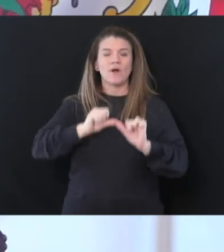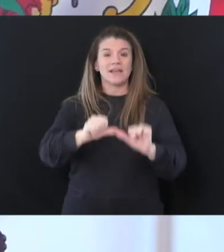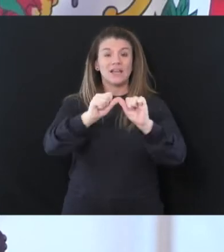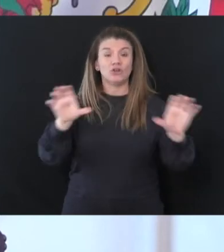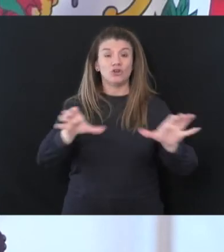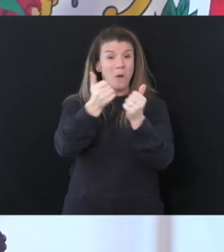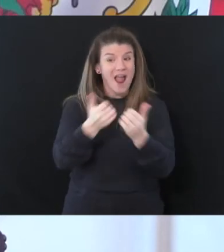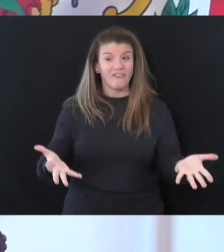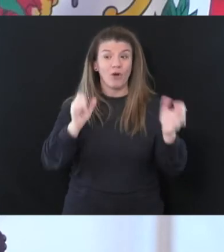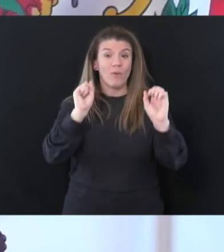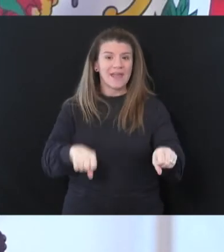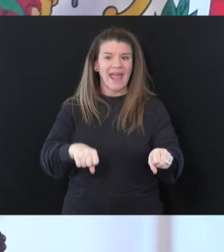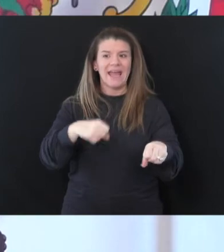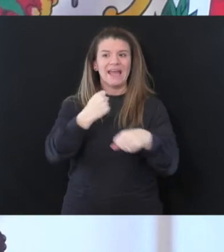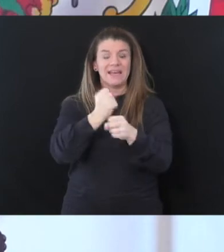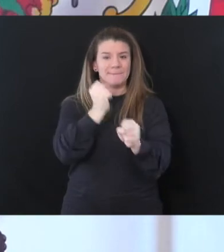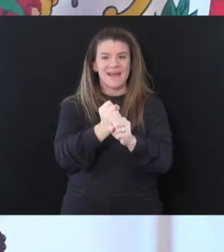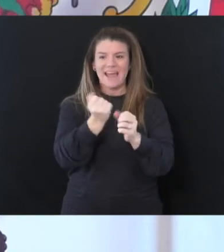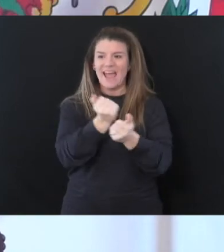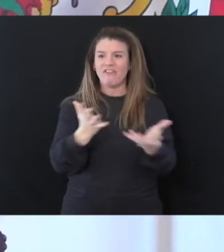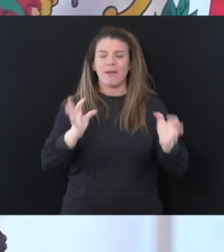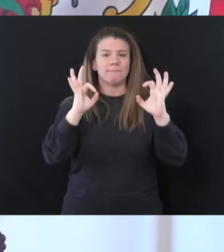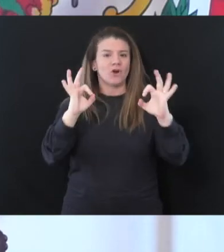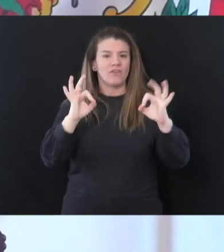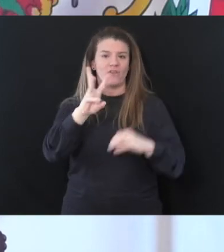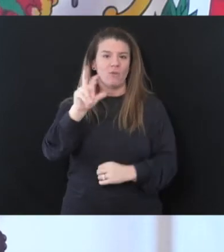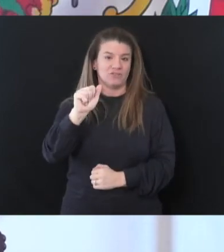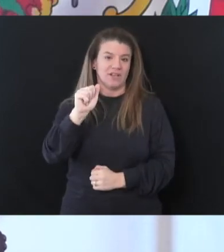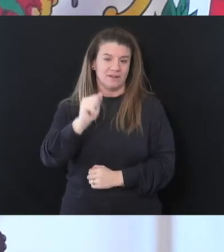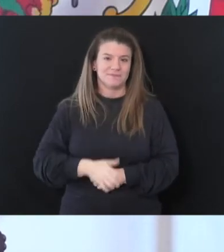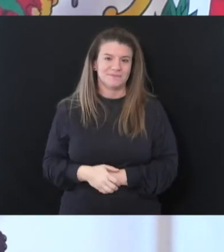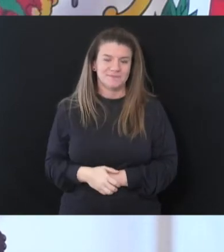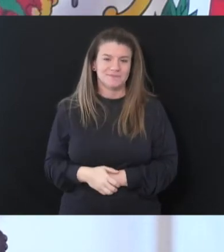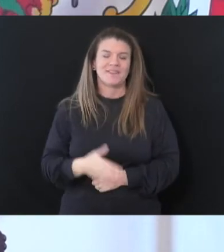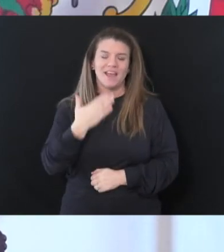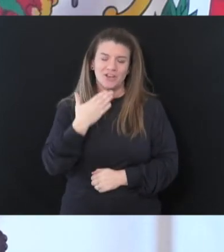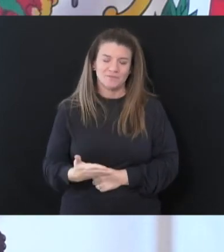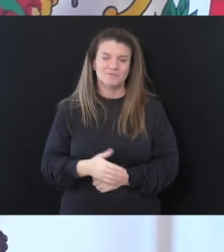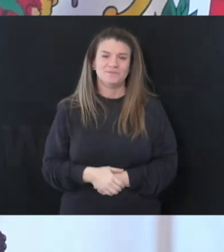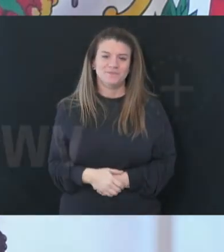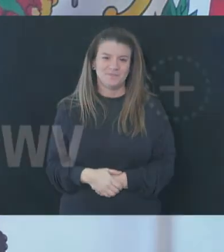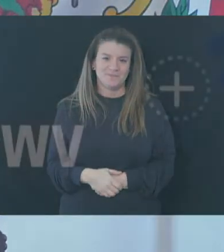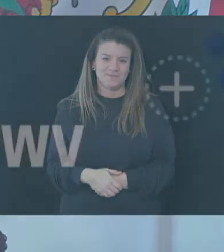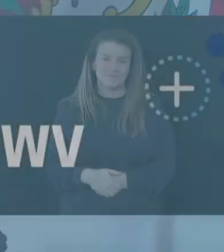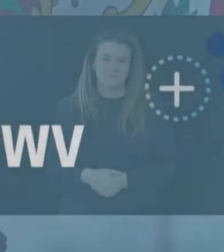power to make it as good for West Virginia as we possibly can. Thank you a bunch.